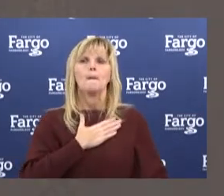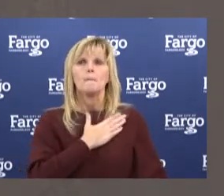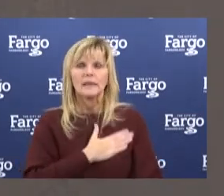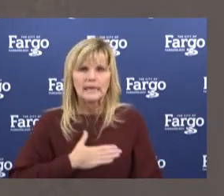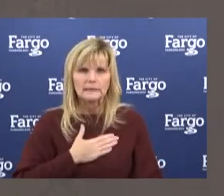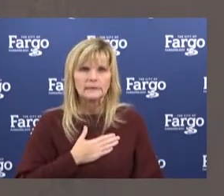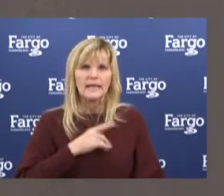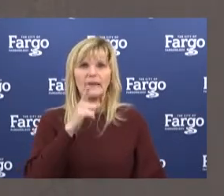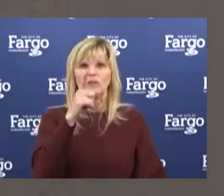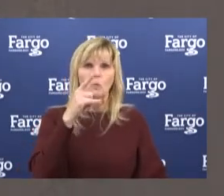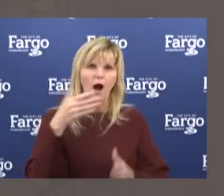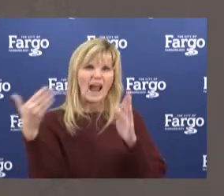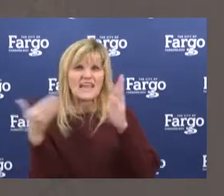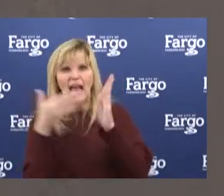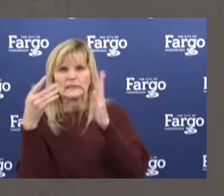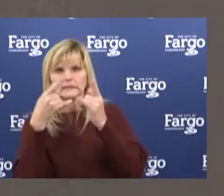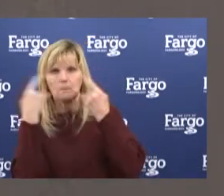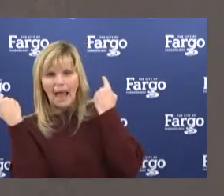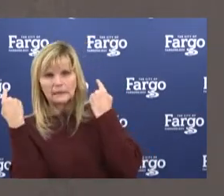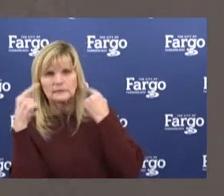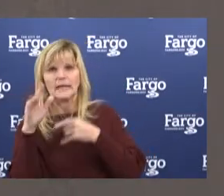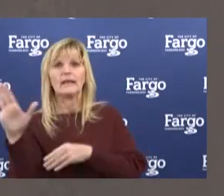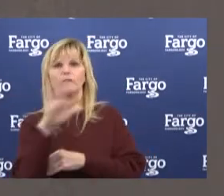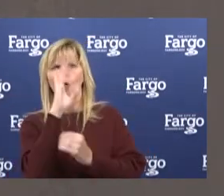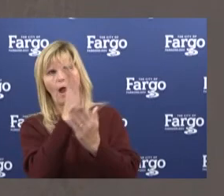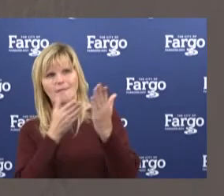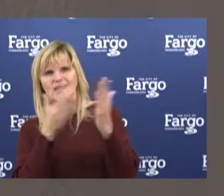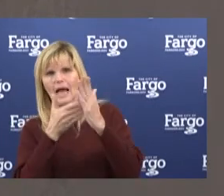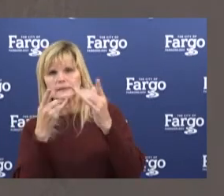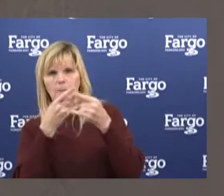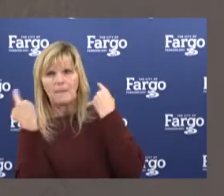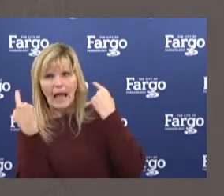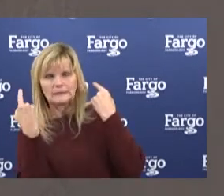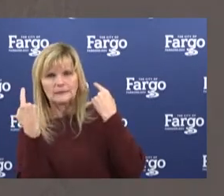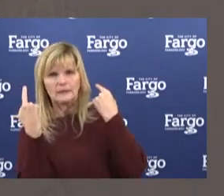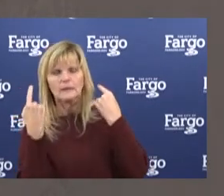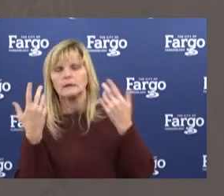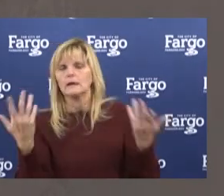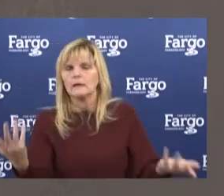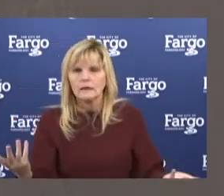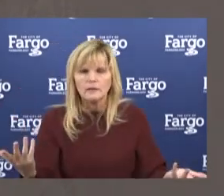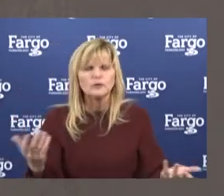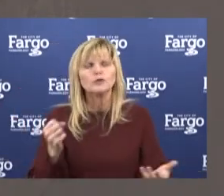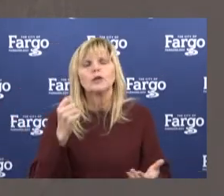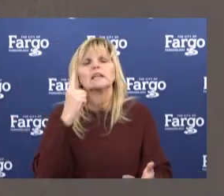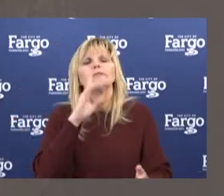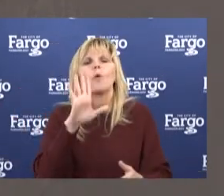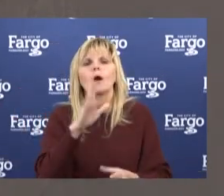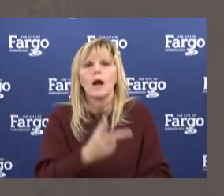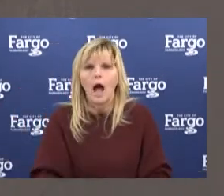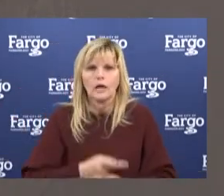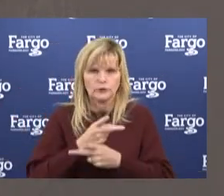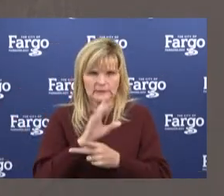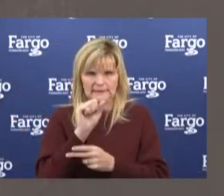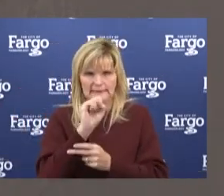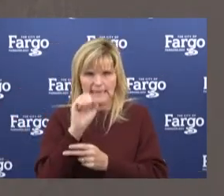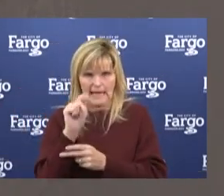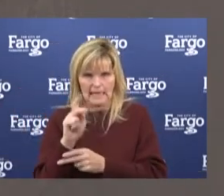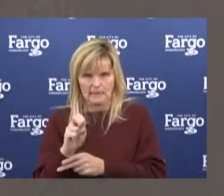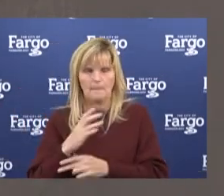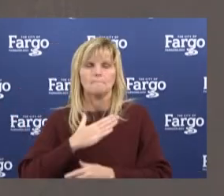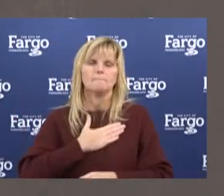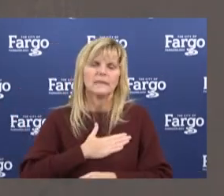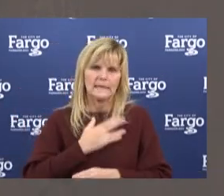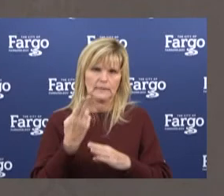mask atheist, if you are a mask atheist, out of a preponderance of caution, please wear a